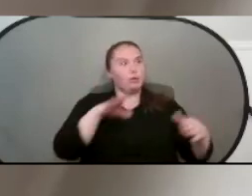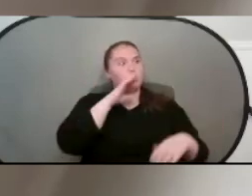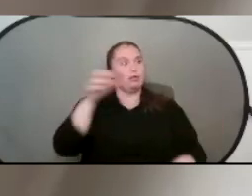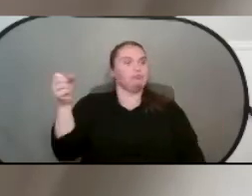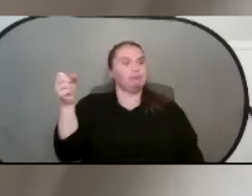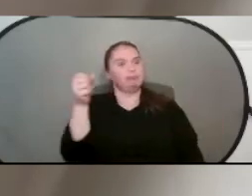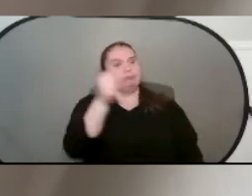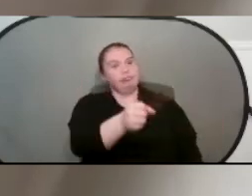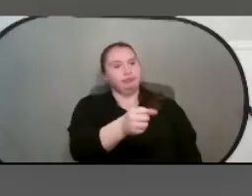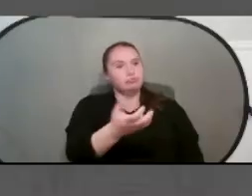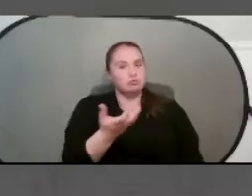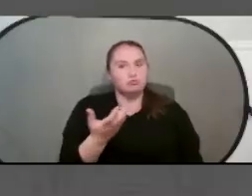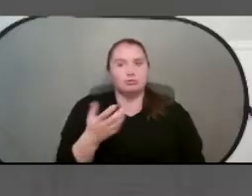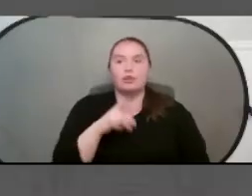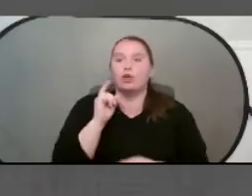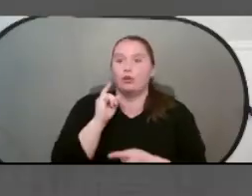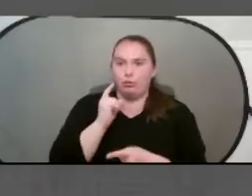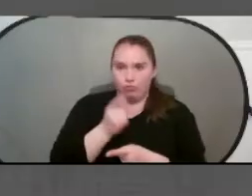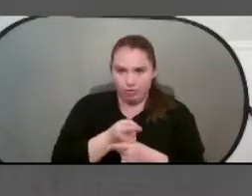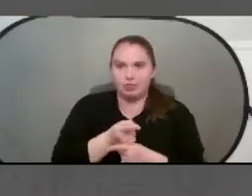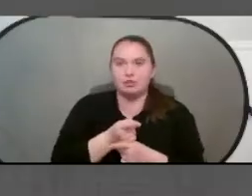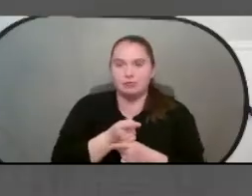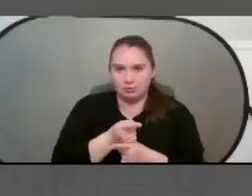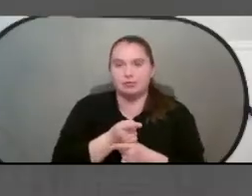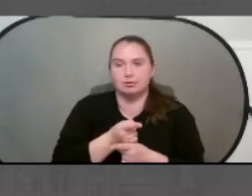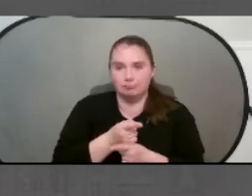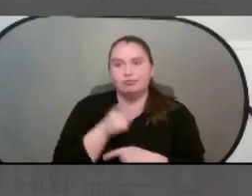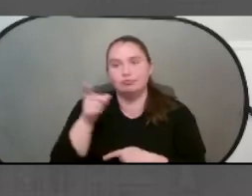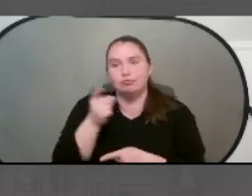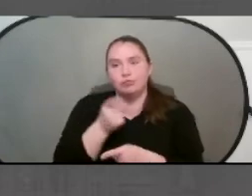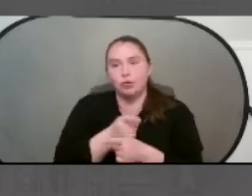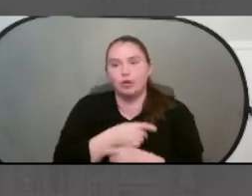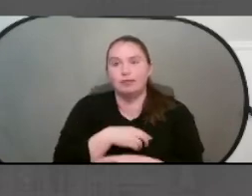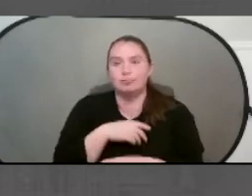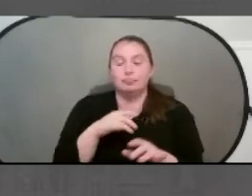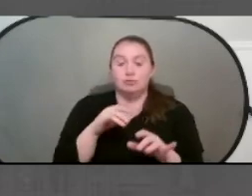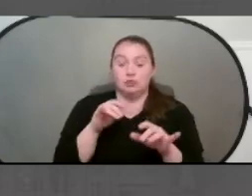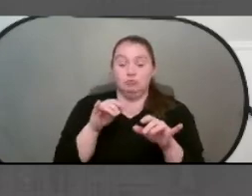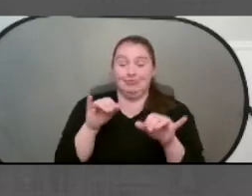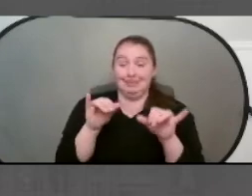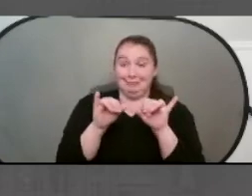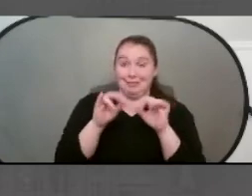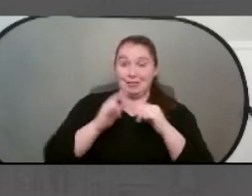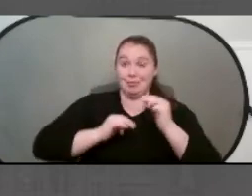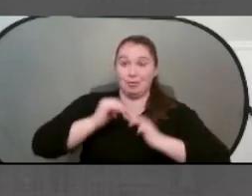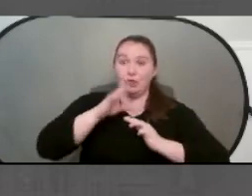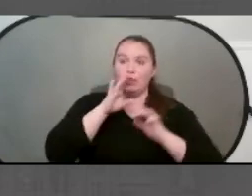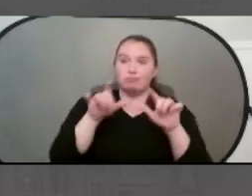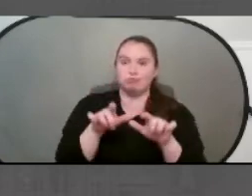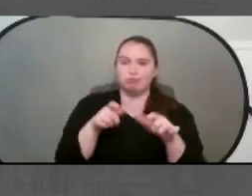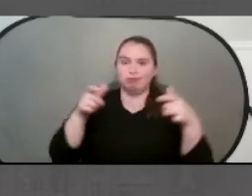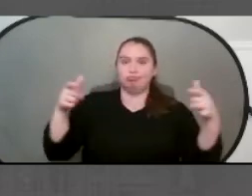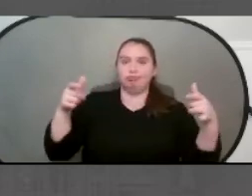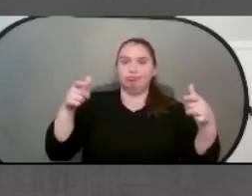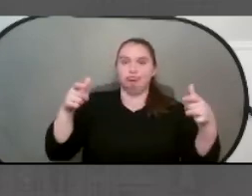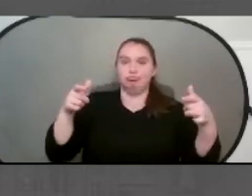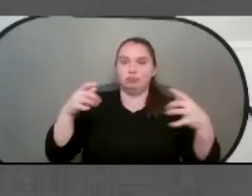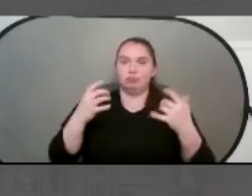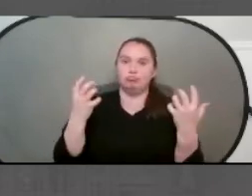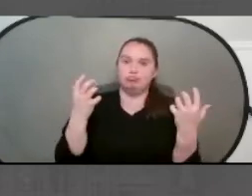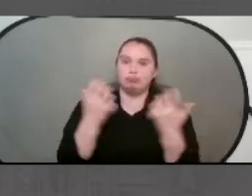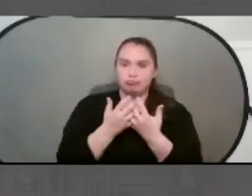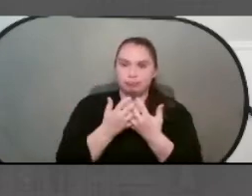number of students. That's correct. So the square, the you're, you're right. The square footage per student gets larger to address modern teaching.